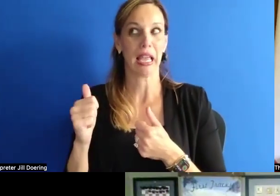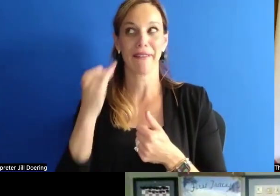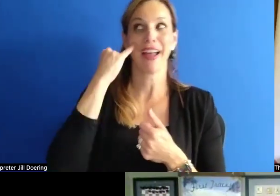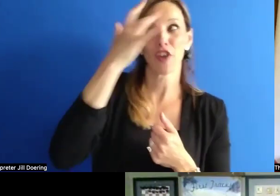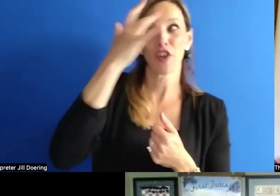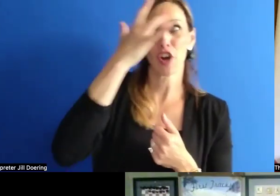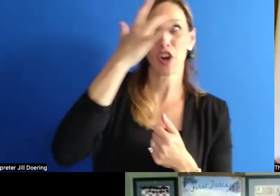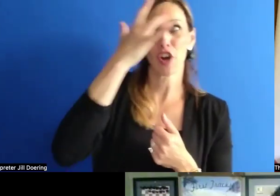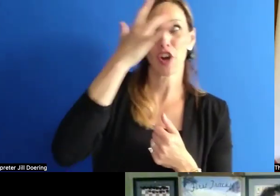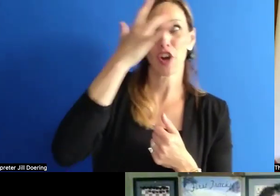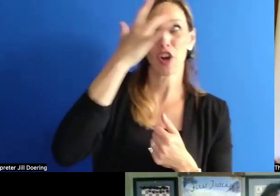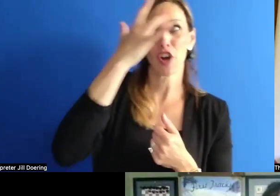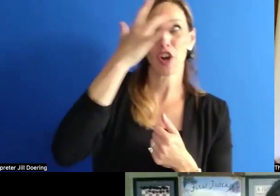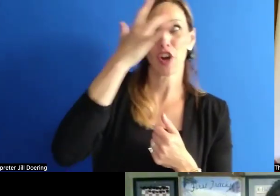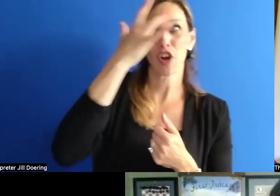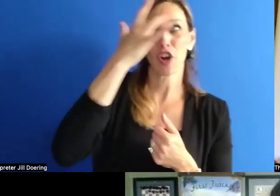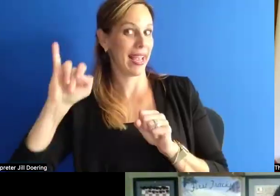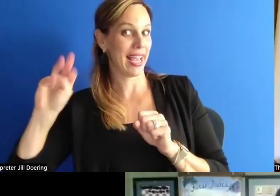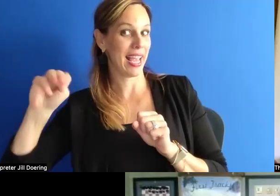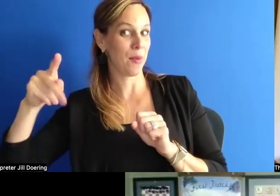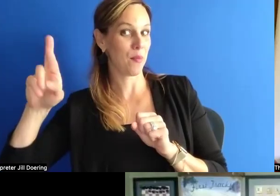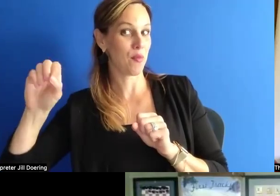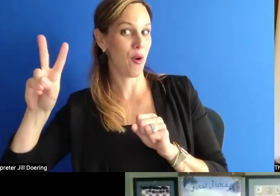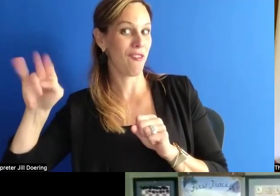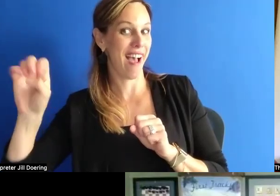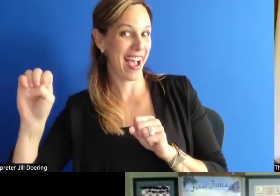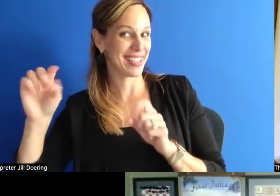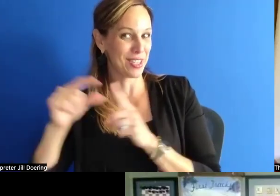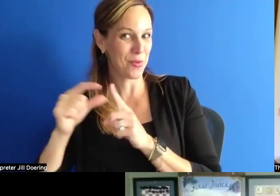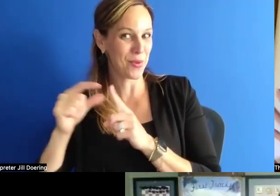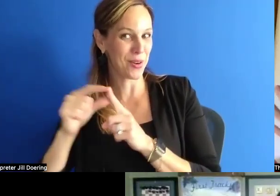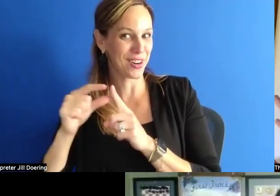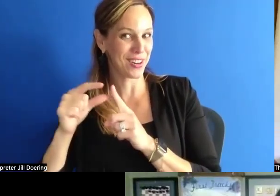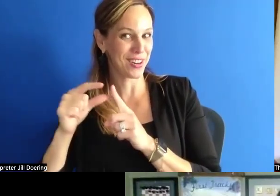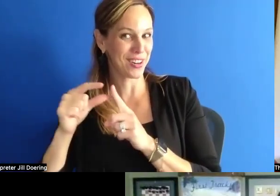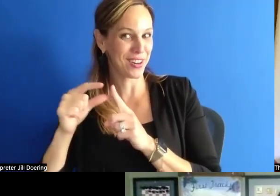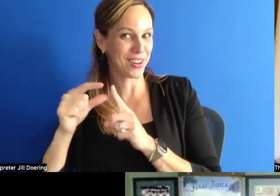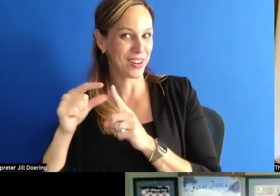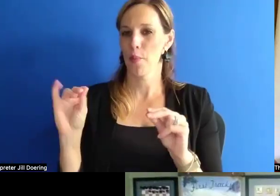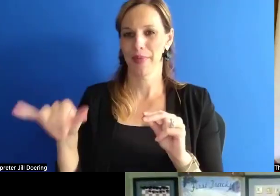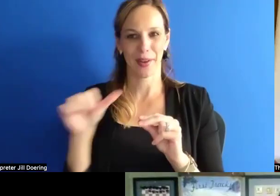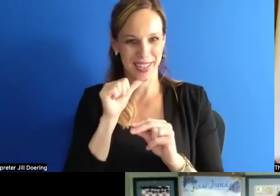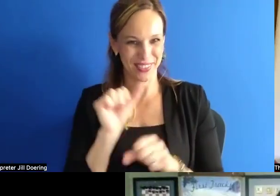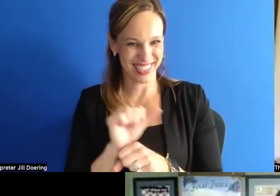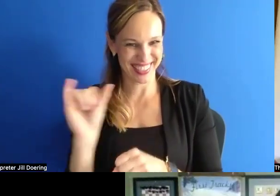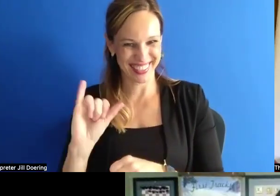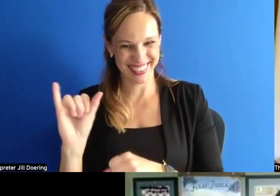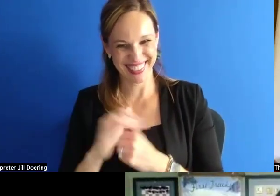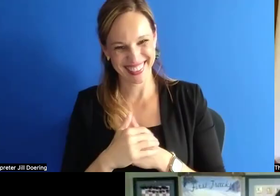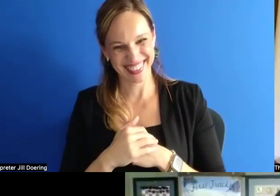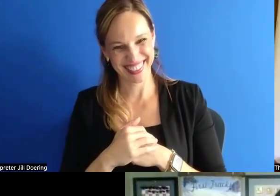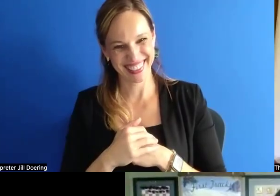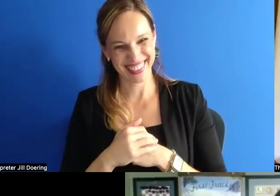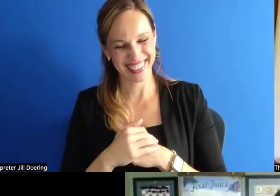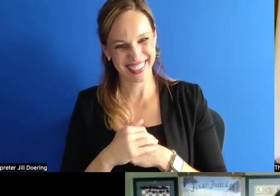words around or something, but nope. So grateful for what all of you guys worked so hard to make